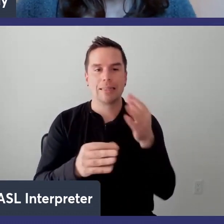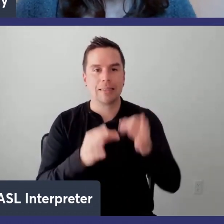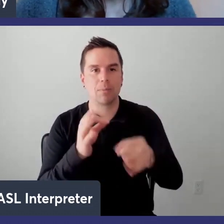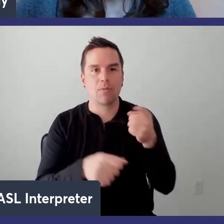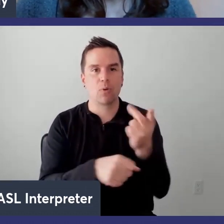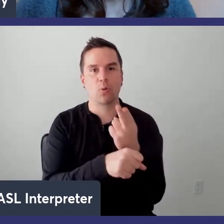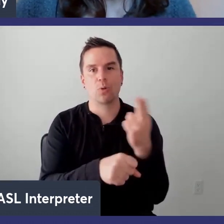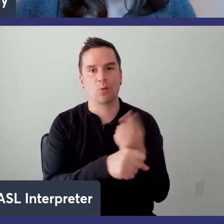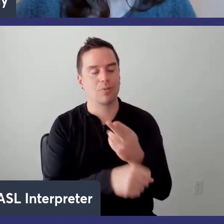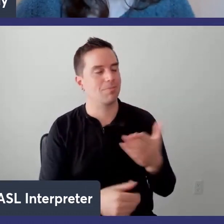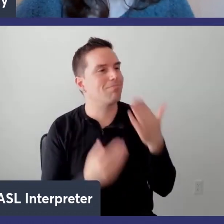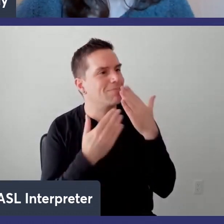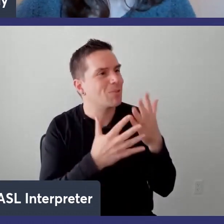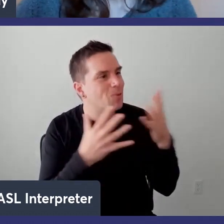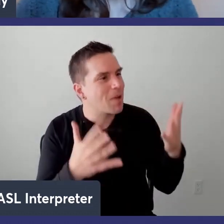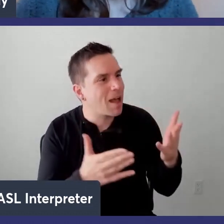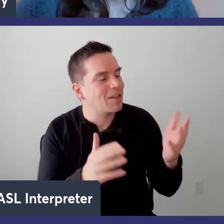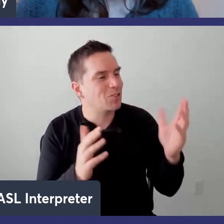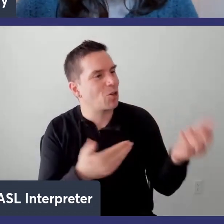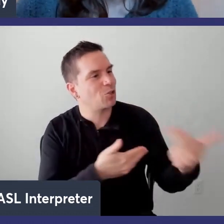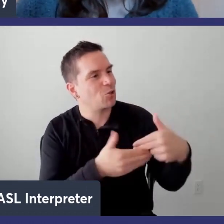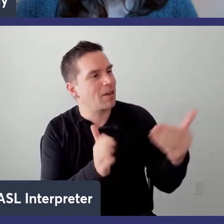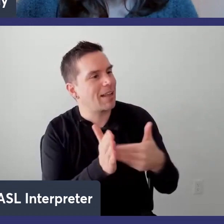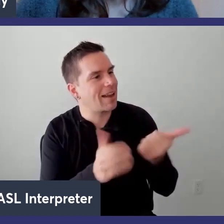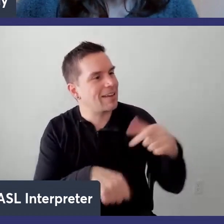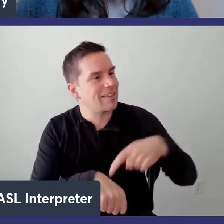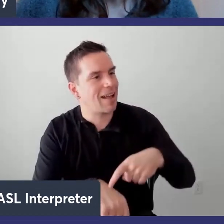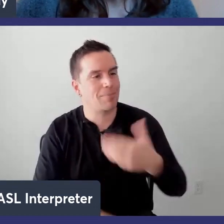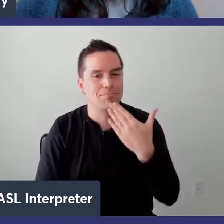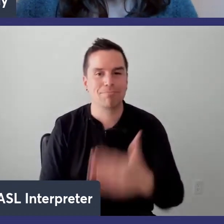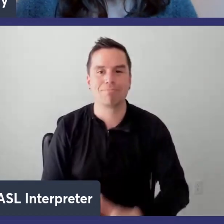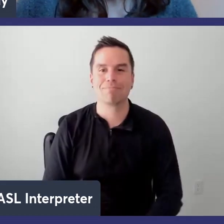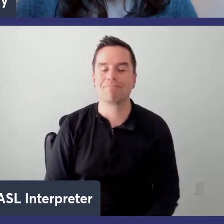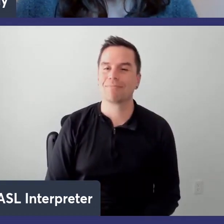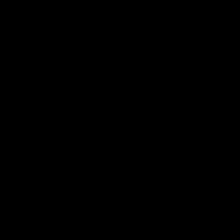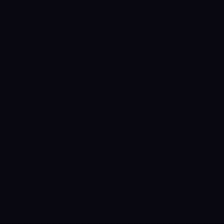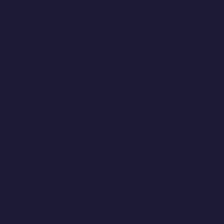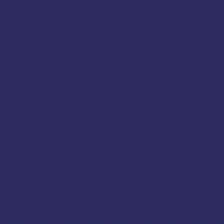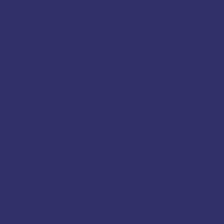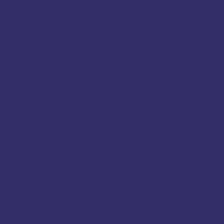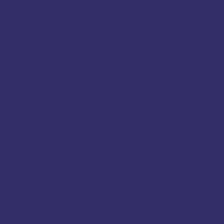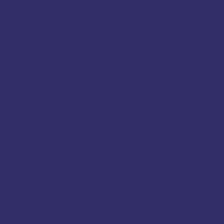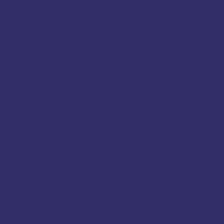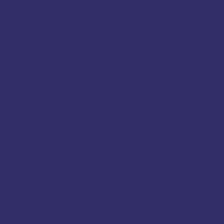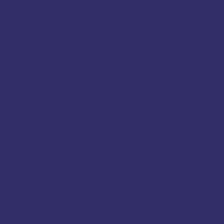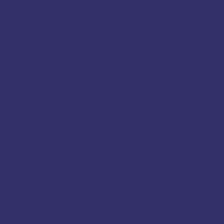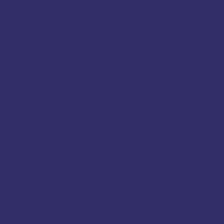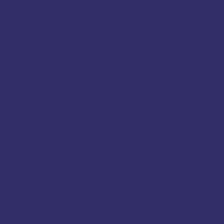anytime. Yeah, I hope we see Thank you you. again. Thanks. All right.